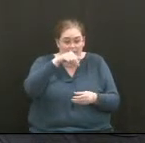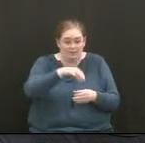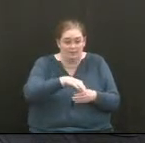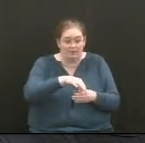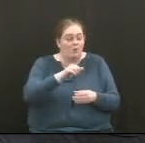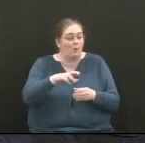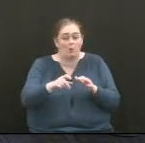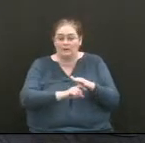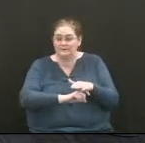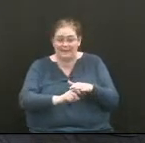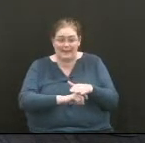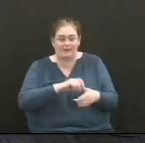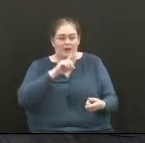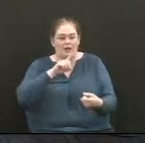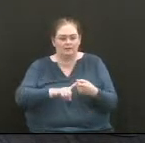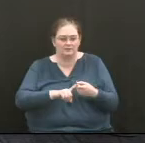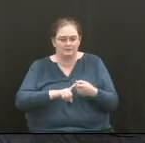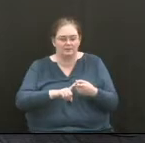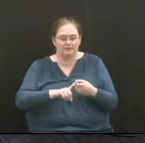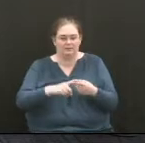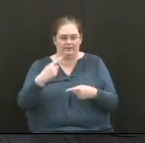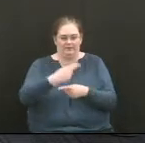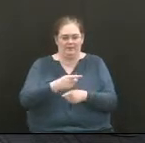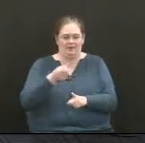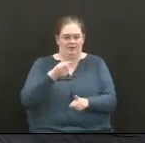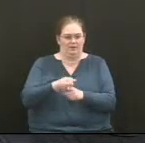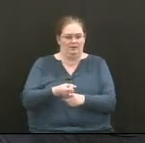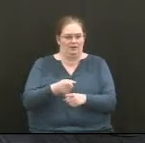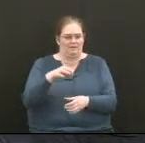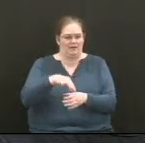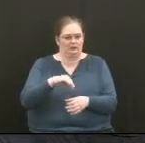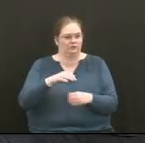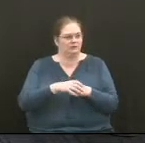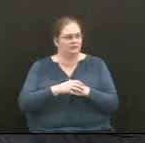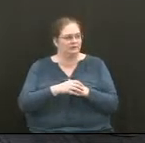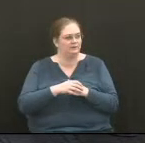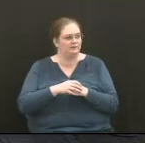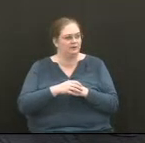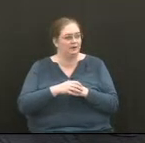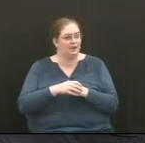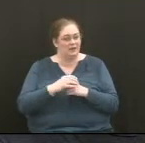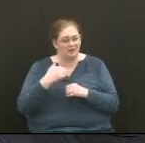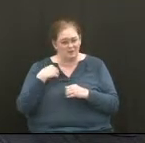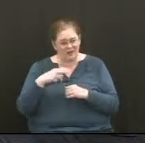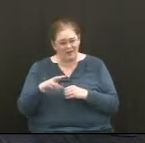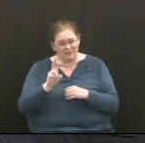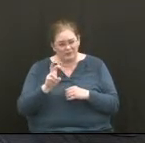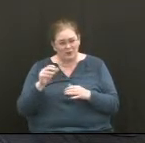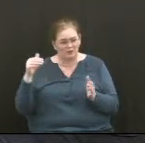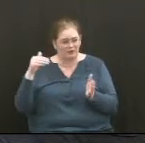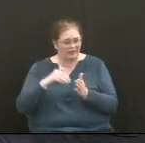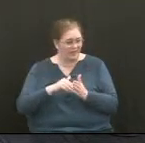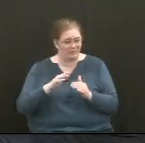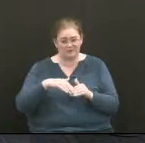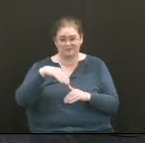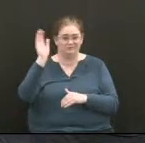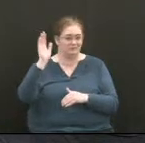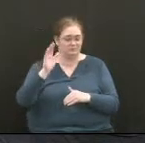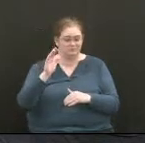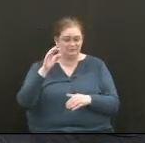or scanning them until Election Day. And if we got if we have 200,000 plus